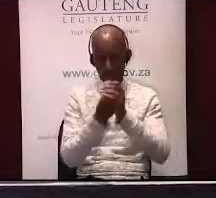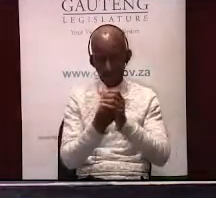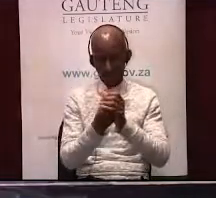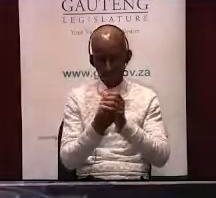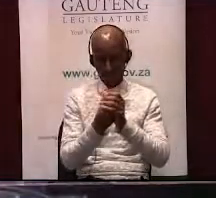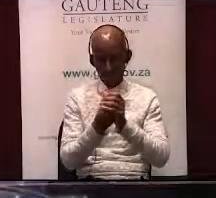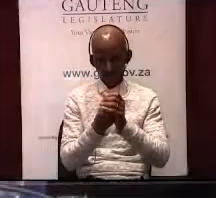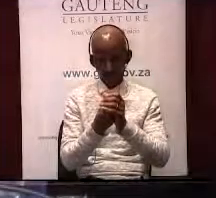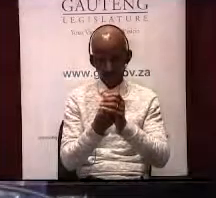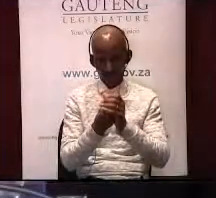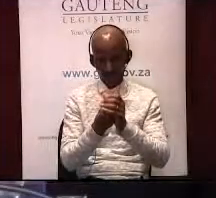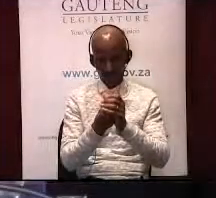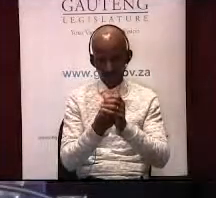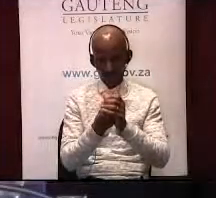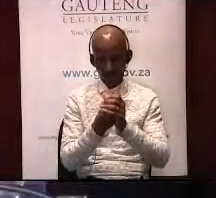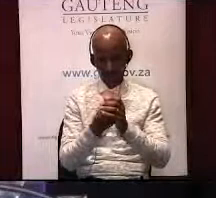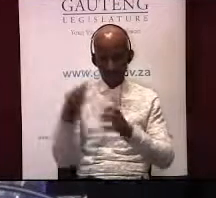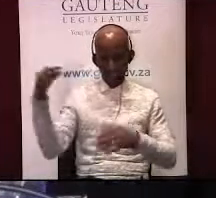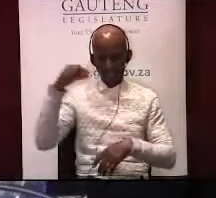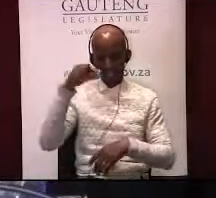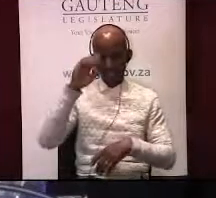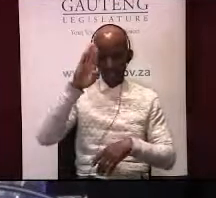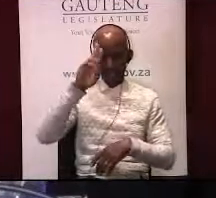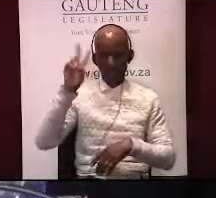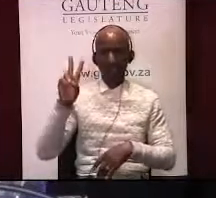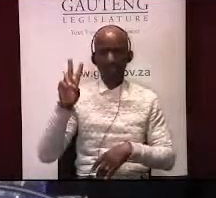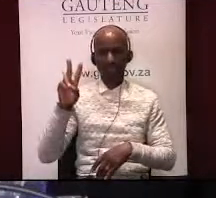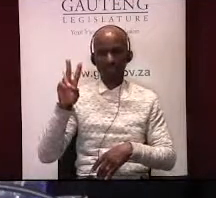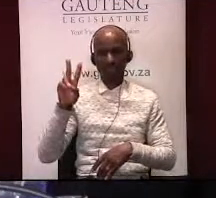a monster called gender-based violence.